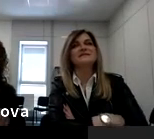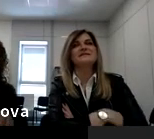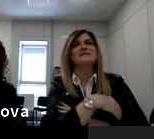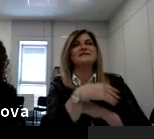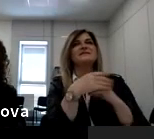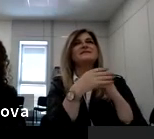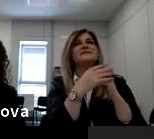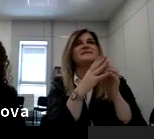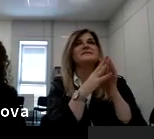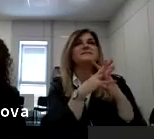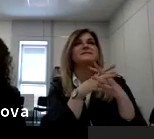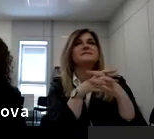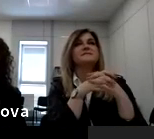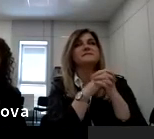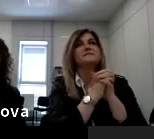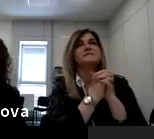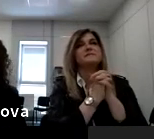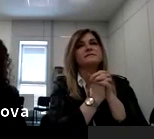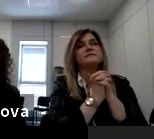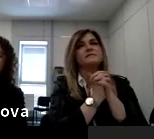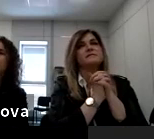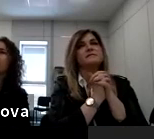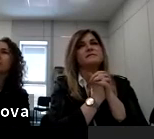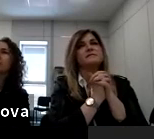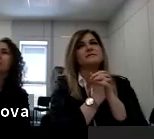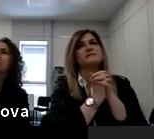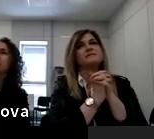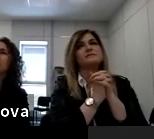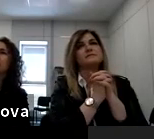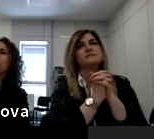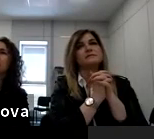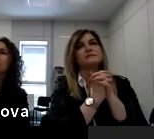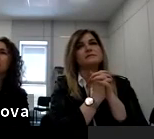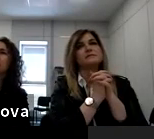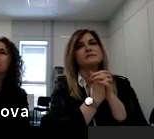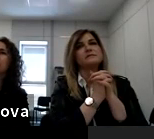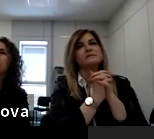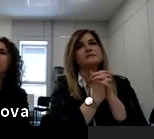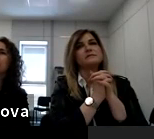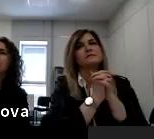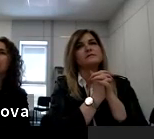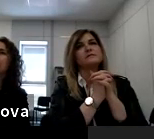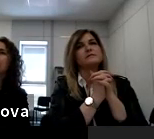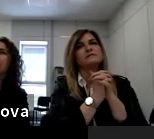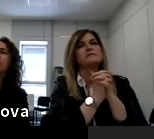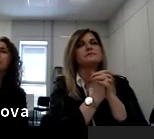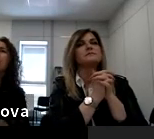one of the point of view is up very. Just a second.